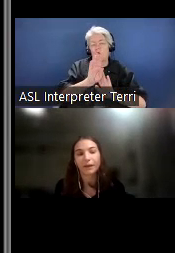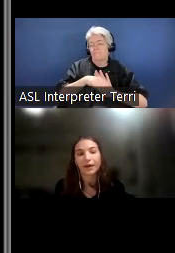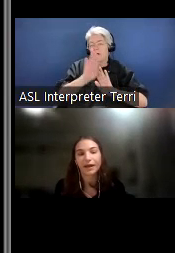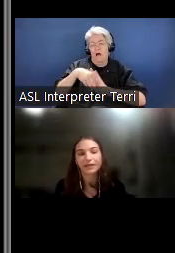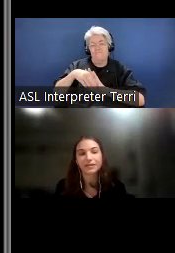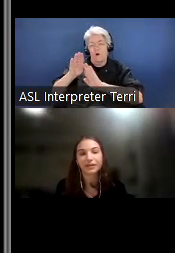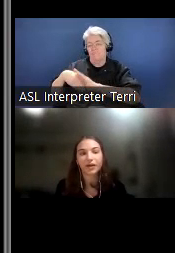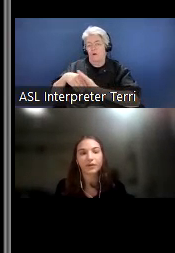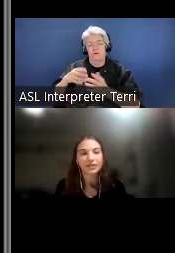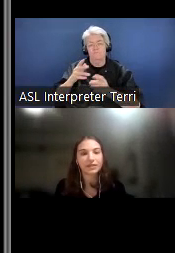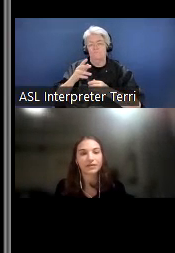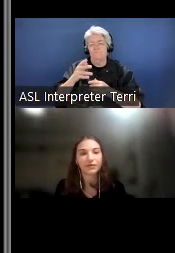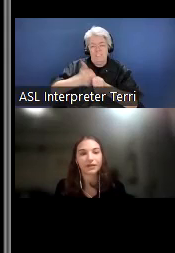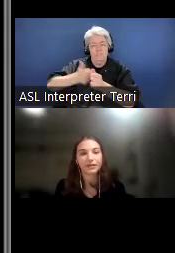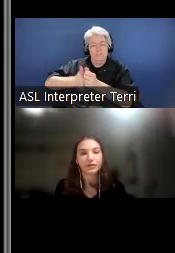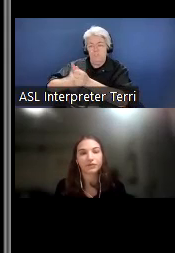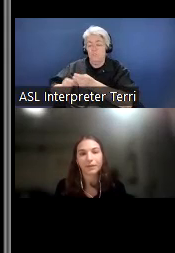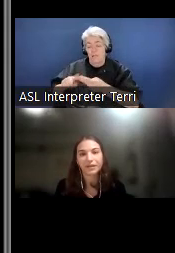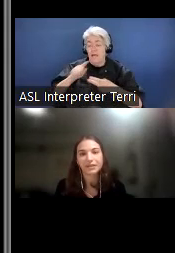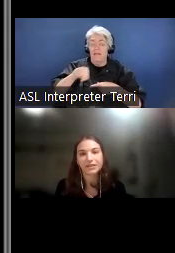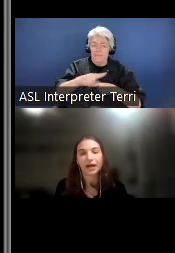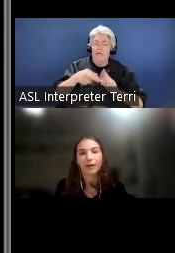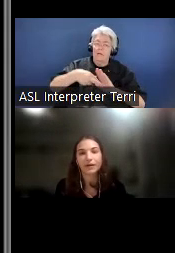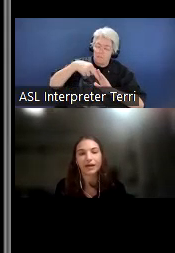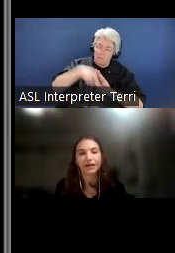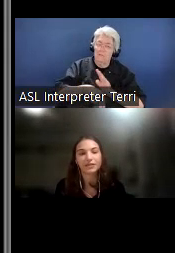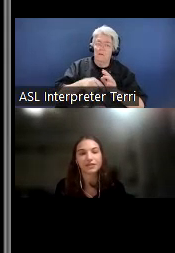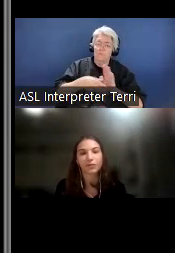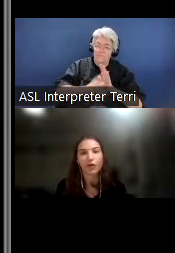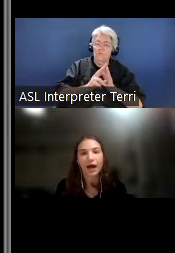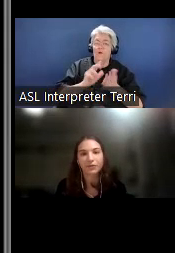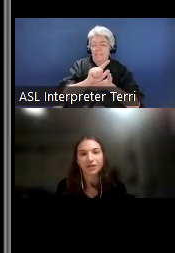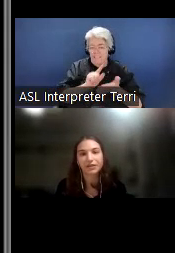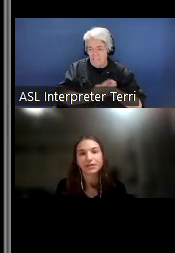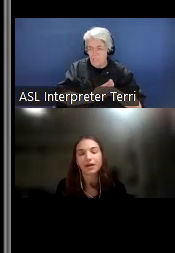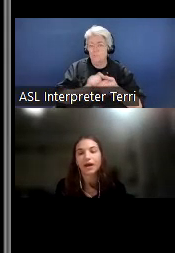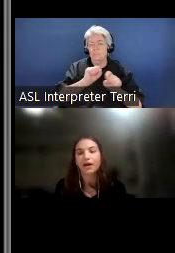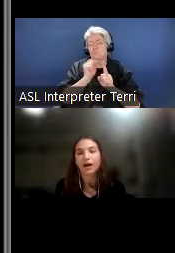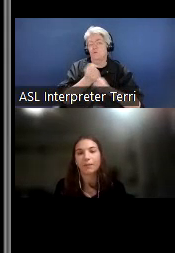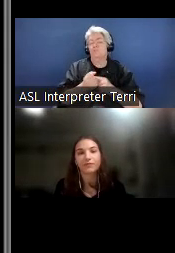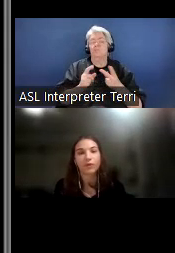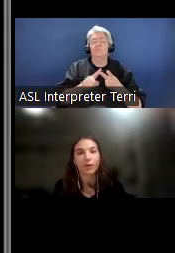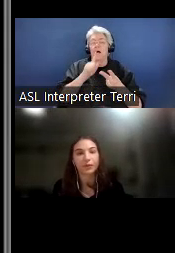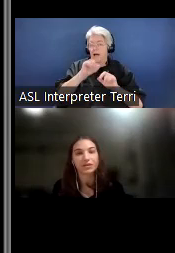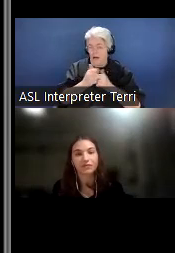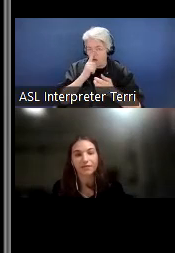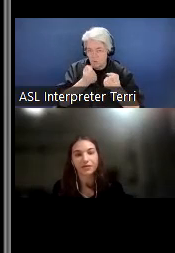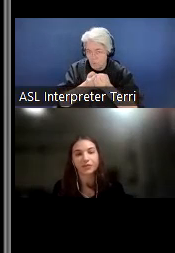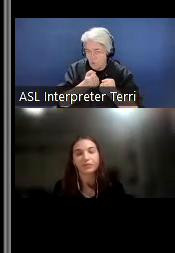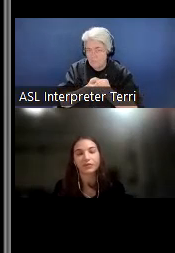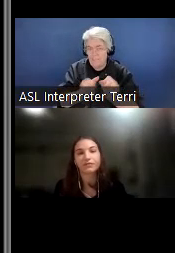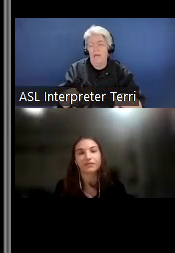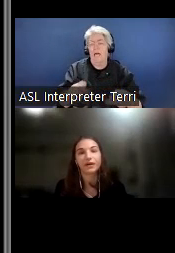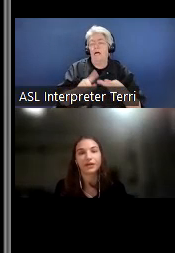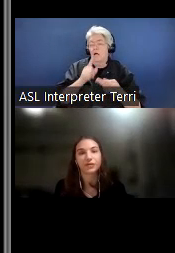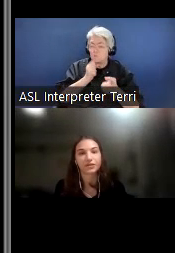each, and they go into these different legal remedies and support options for working with survivors